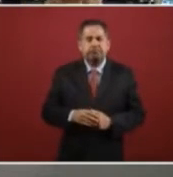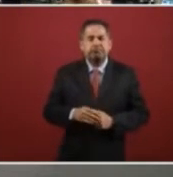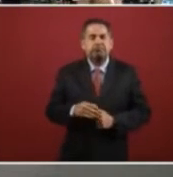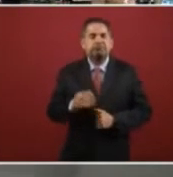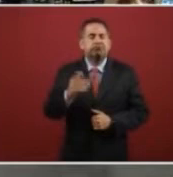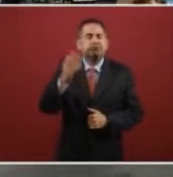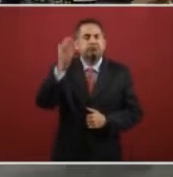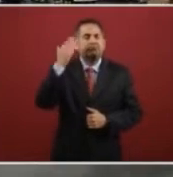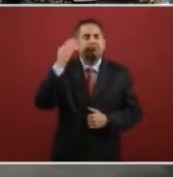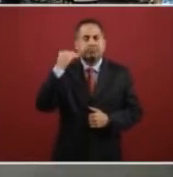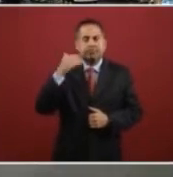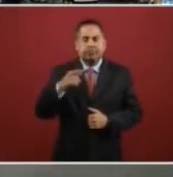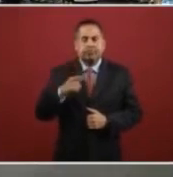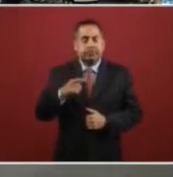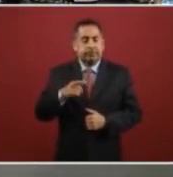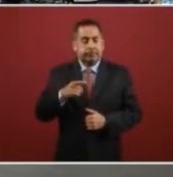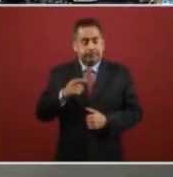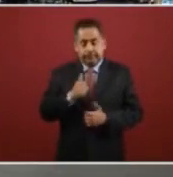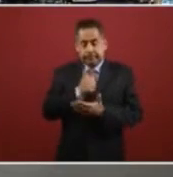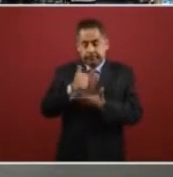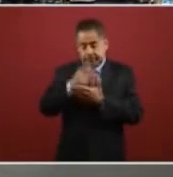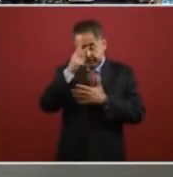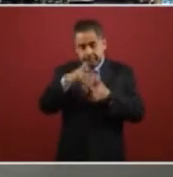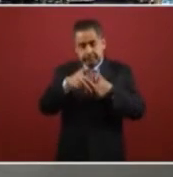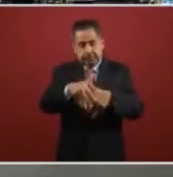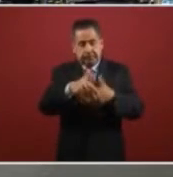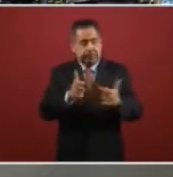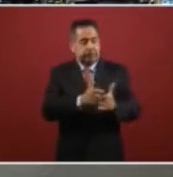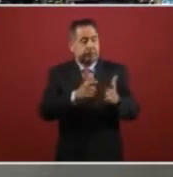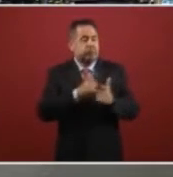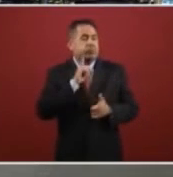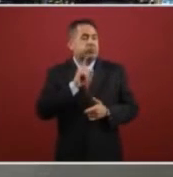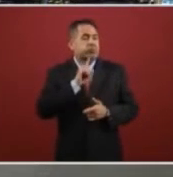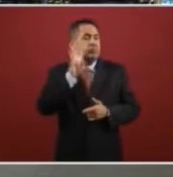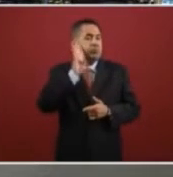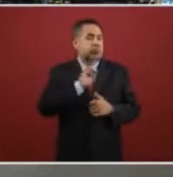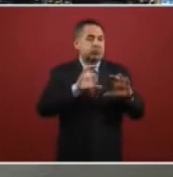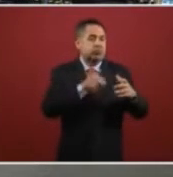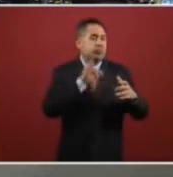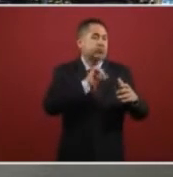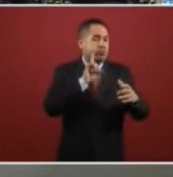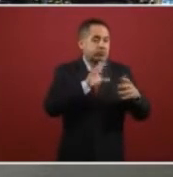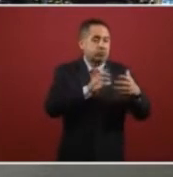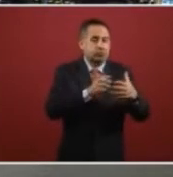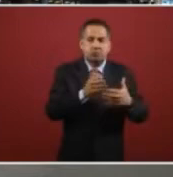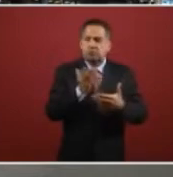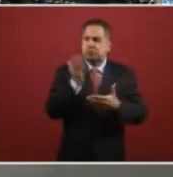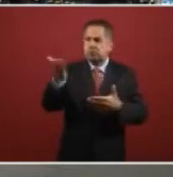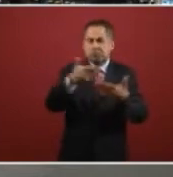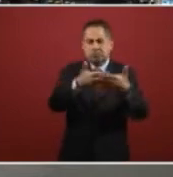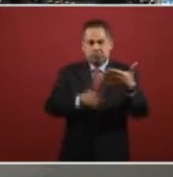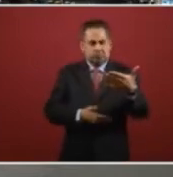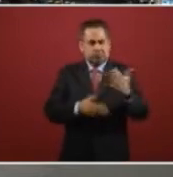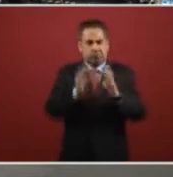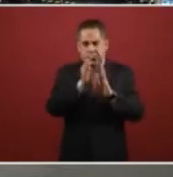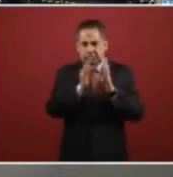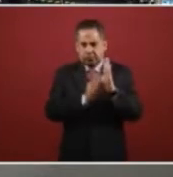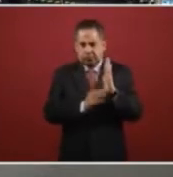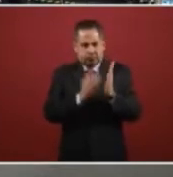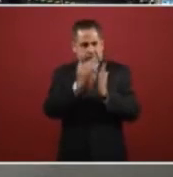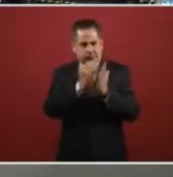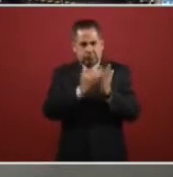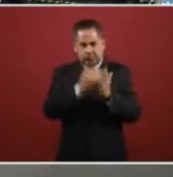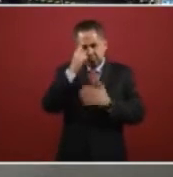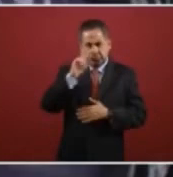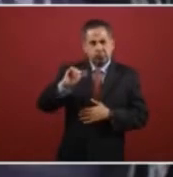On the weekend, there was a march regarding they're making a petition to.